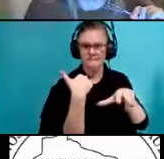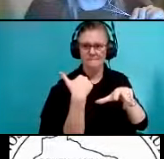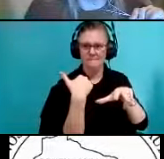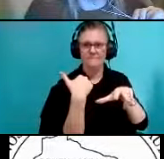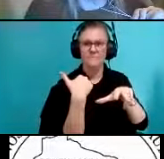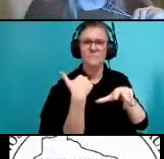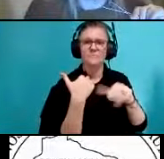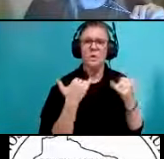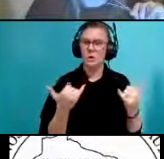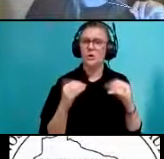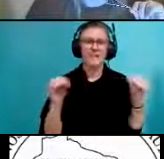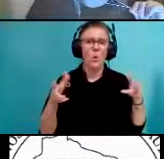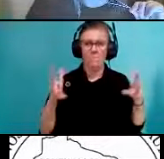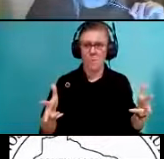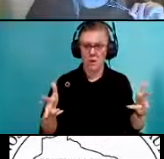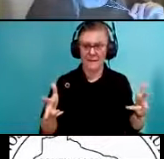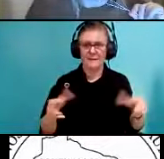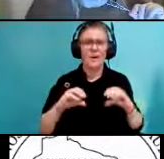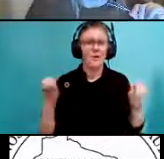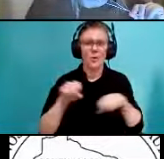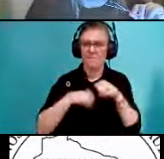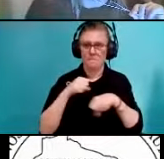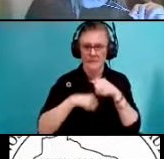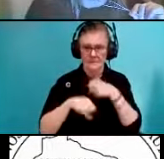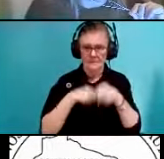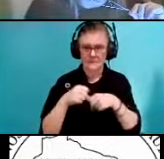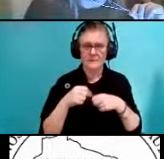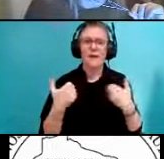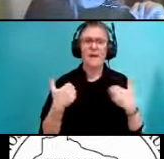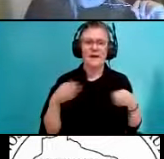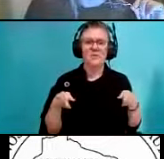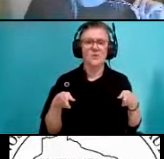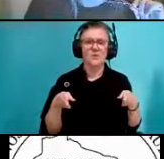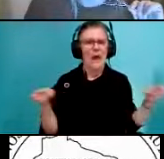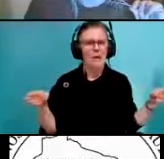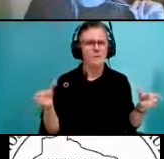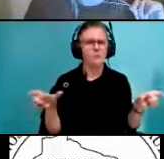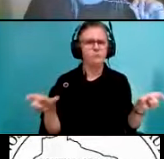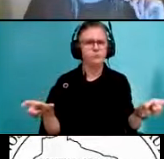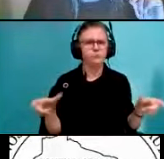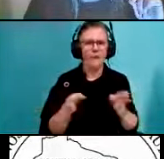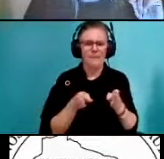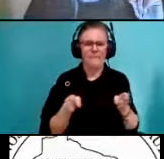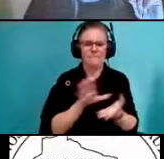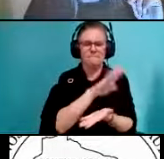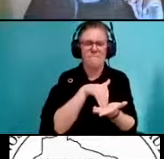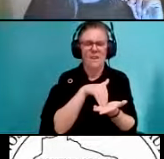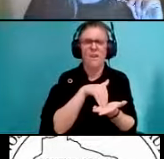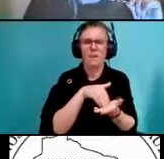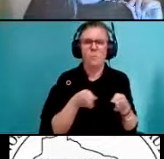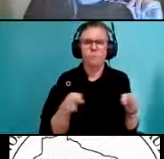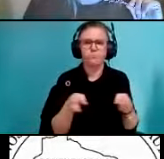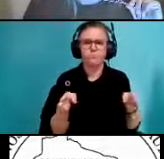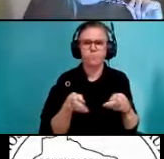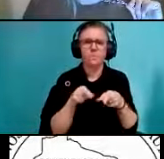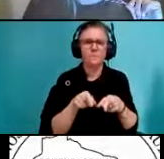not currently have parking or a bike facility, but does have a wide median. So in this case, an option could either be